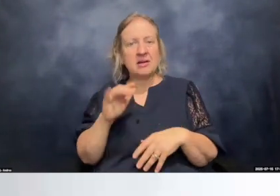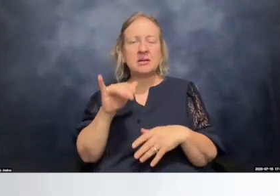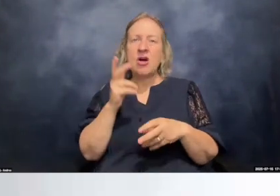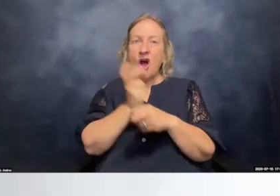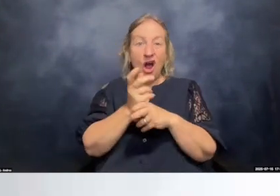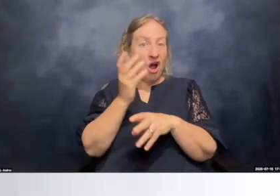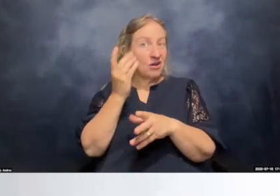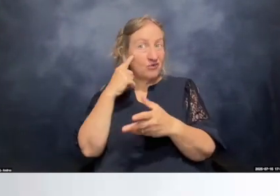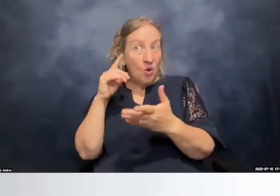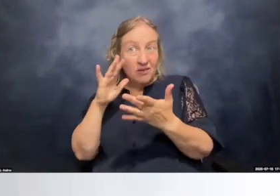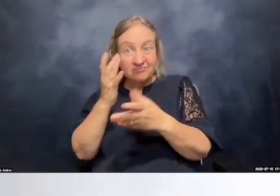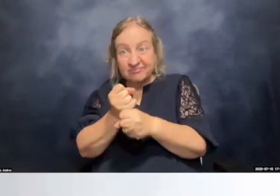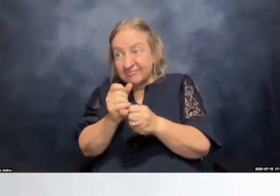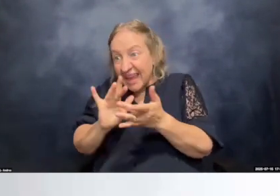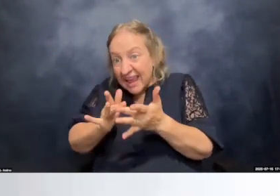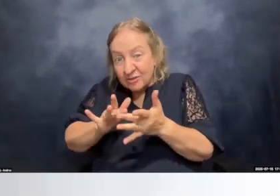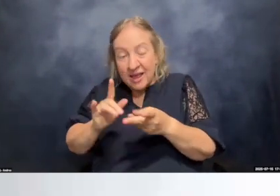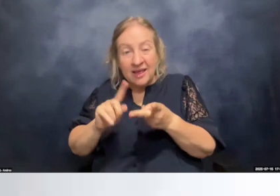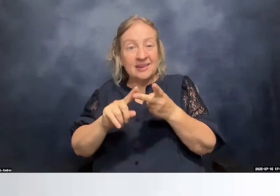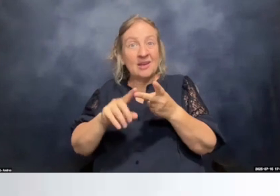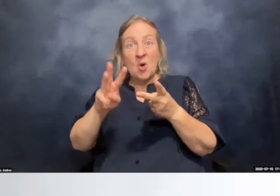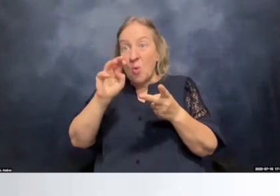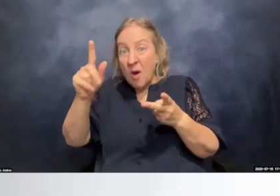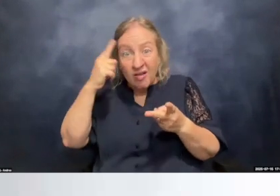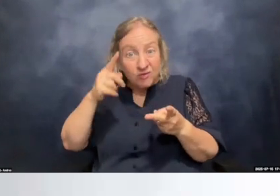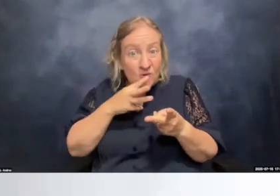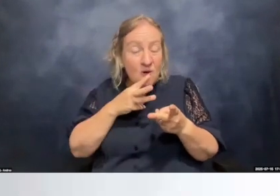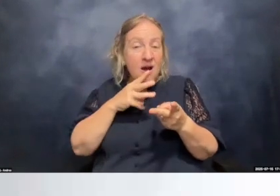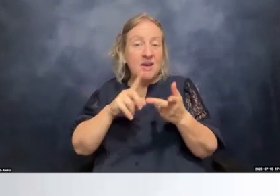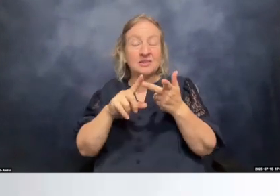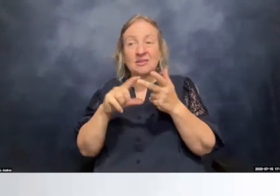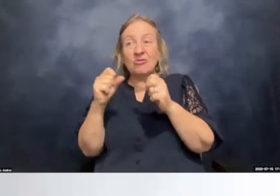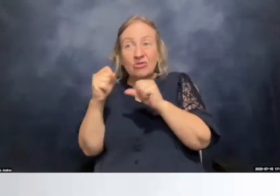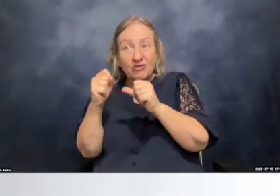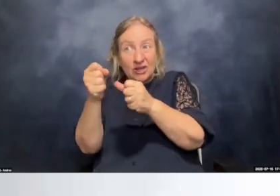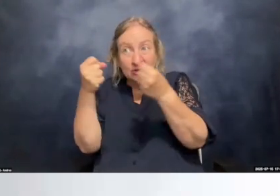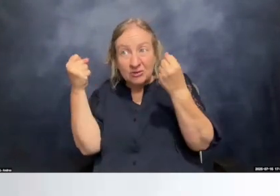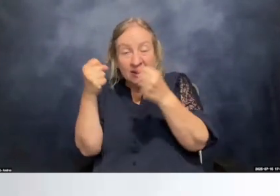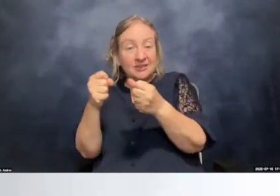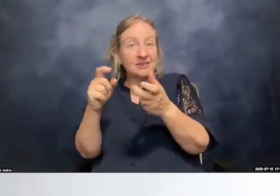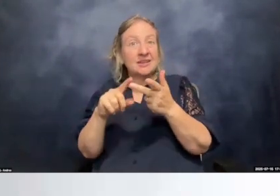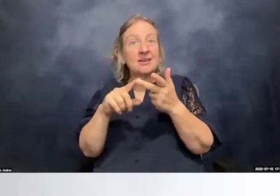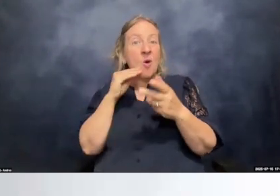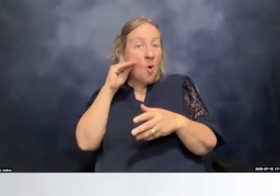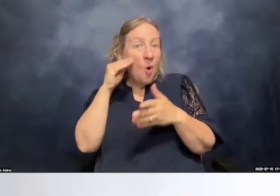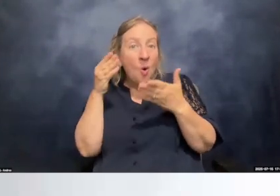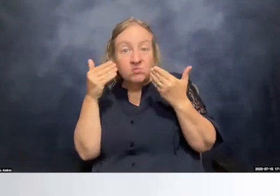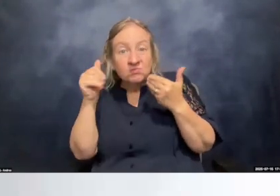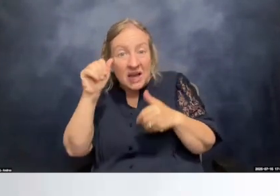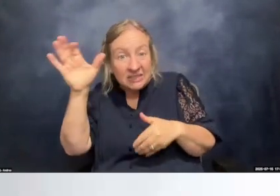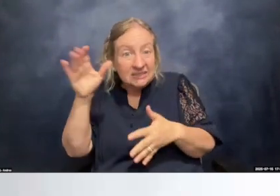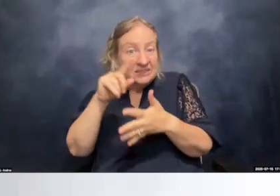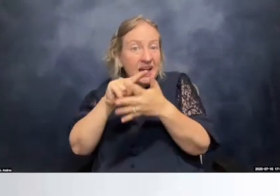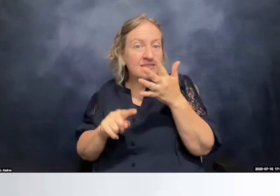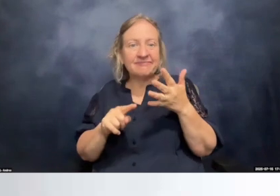access, water wells, refrigerators, and home cooling systems, services that are critical to community health